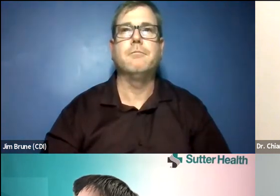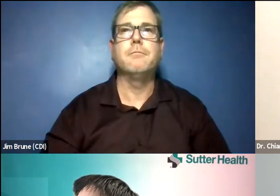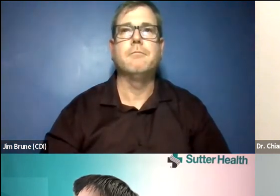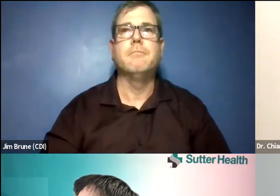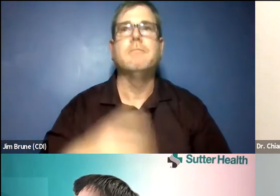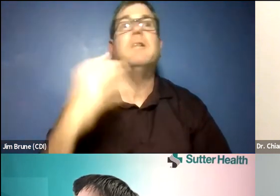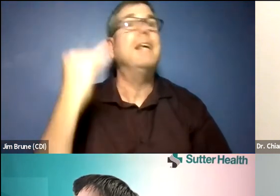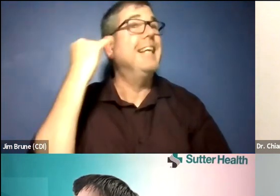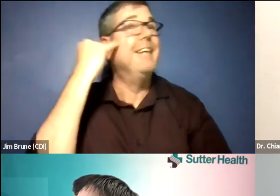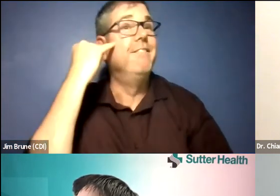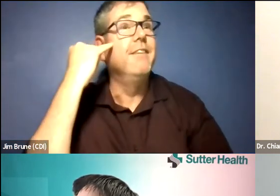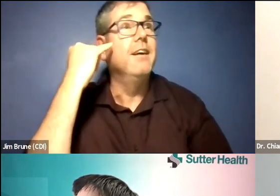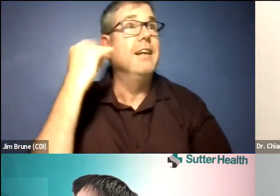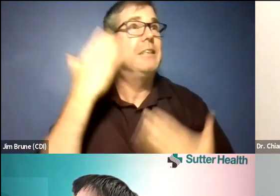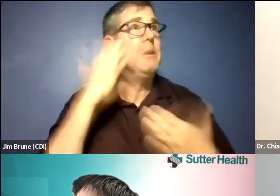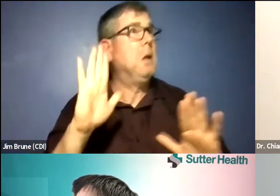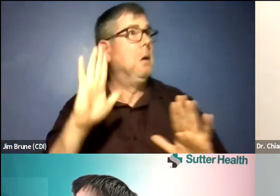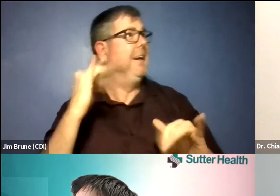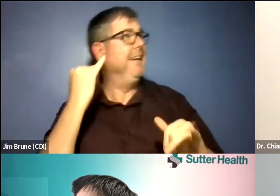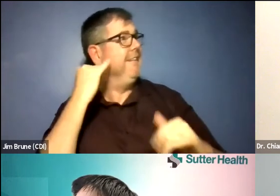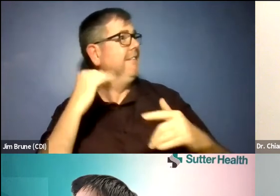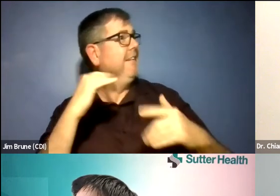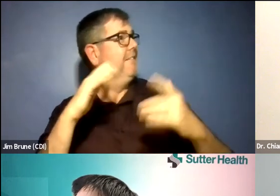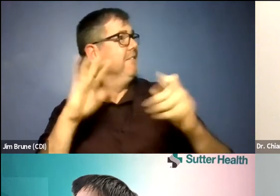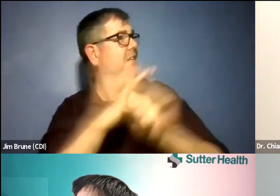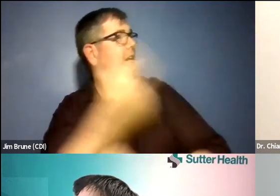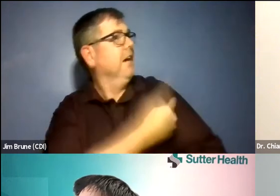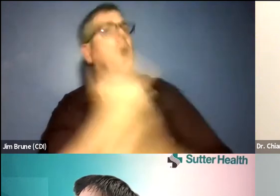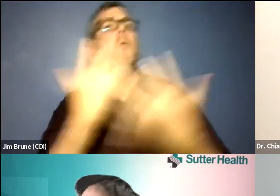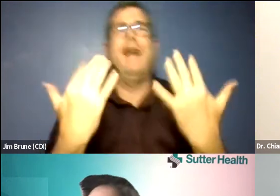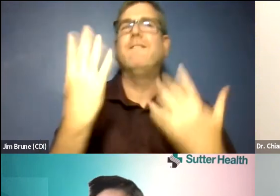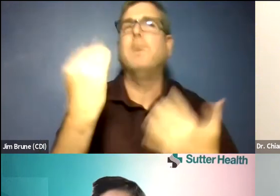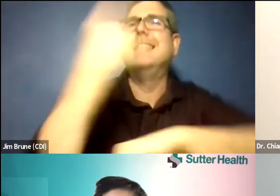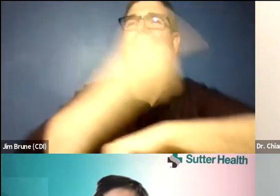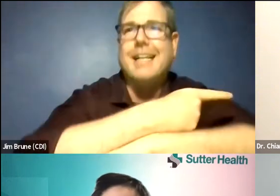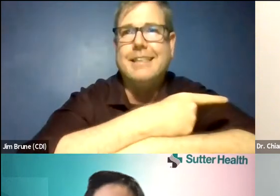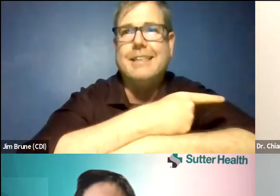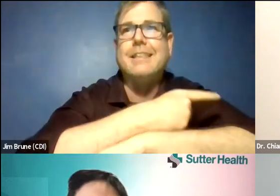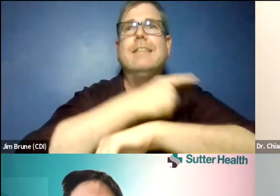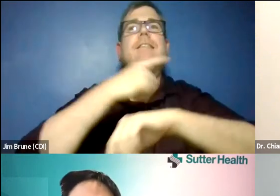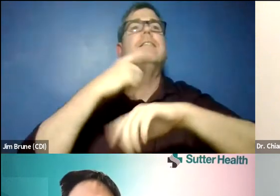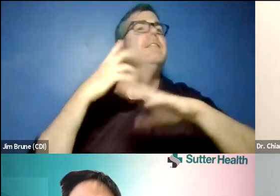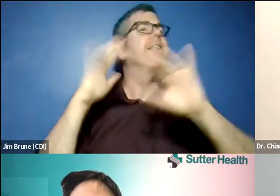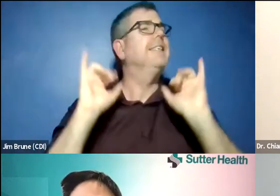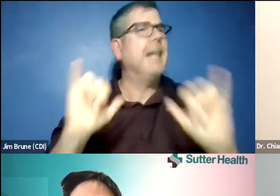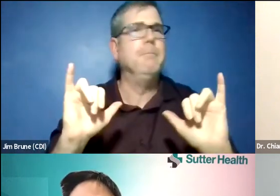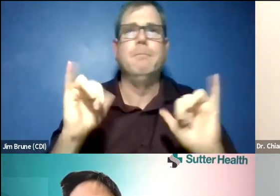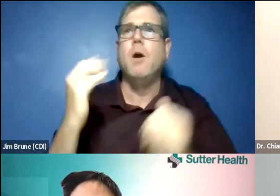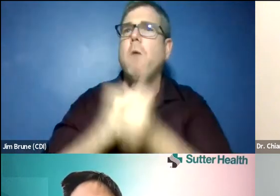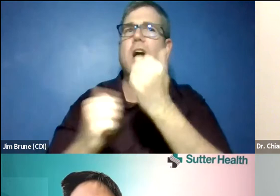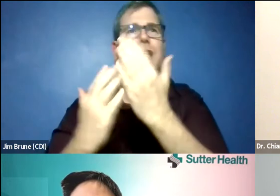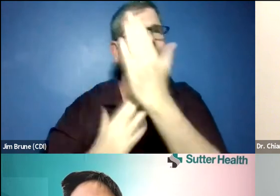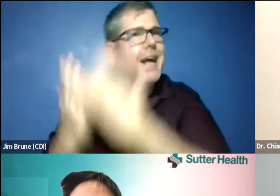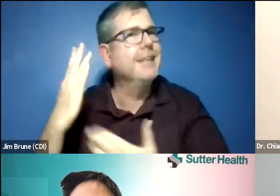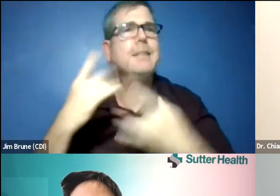what you're doing in terms of being very careful and doing all those things to protect yourself still from COVID.